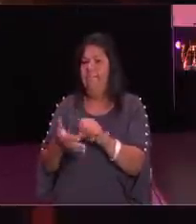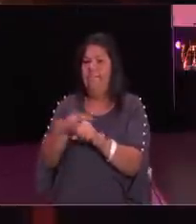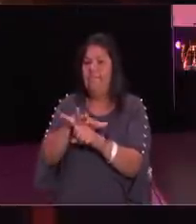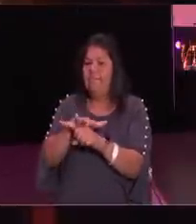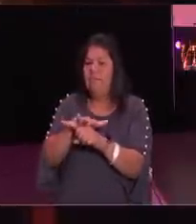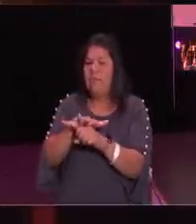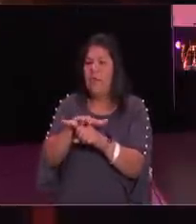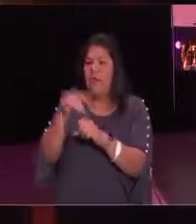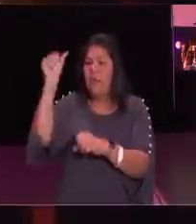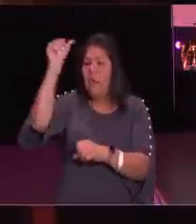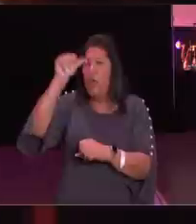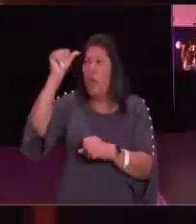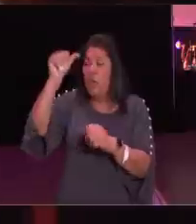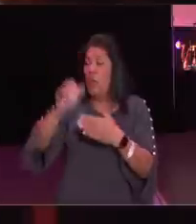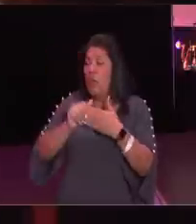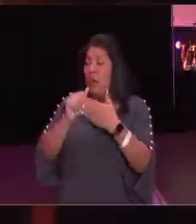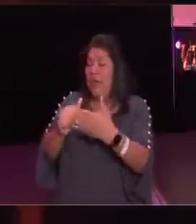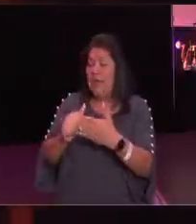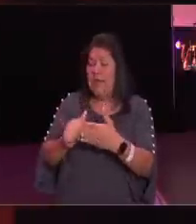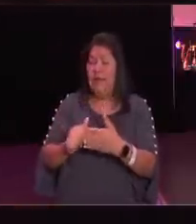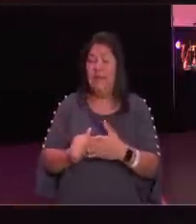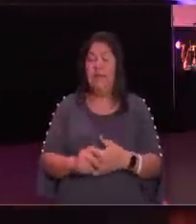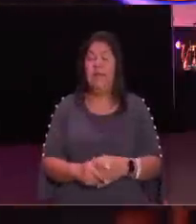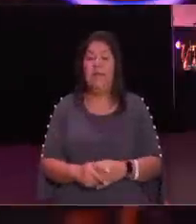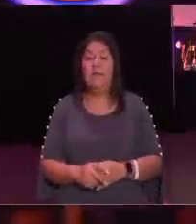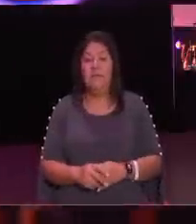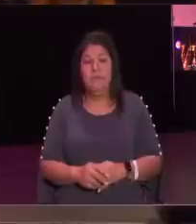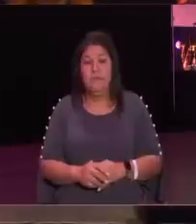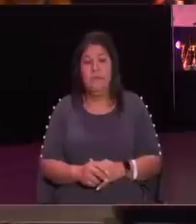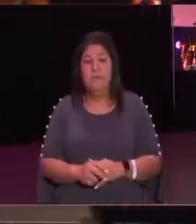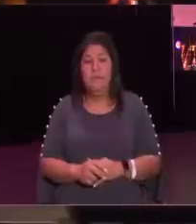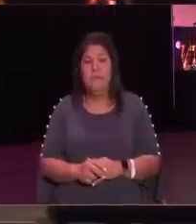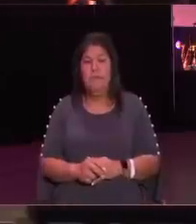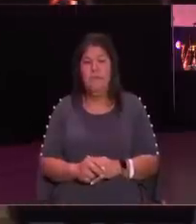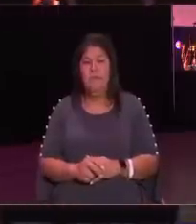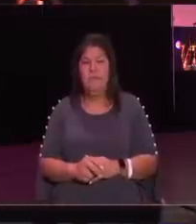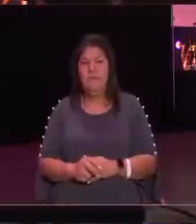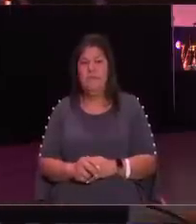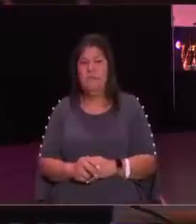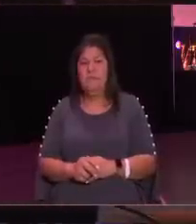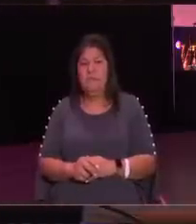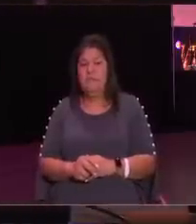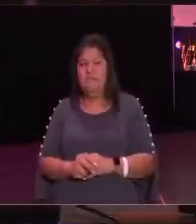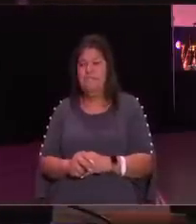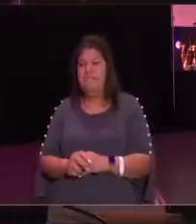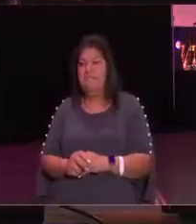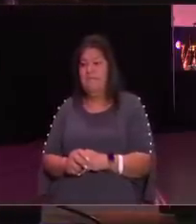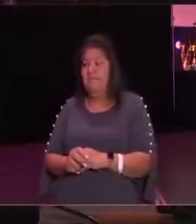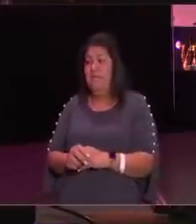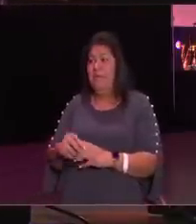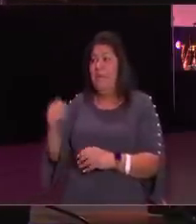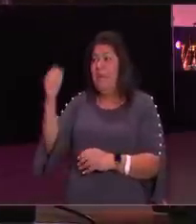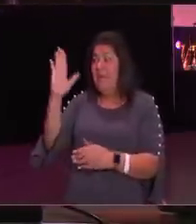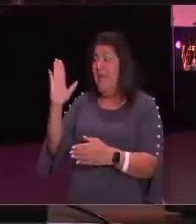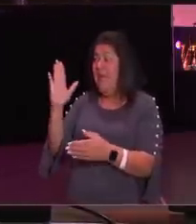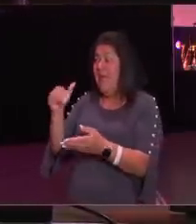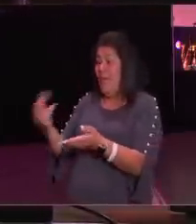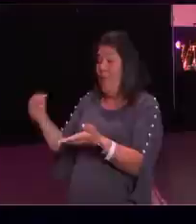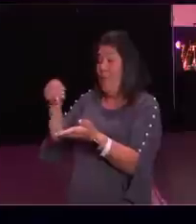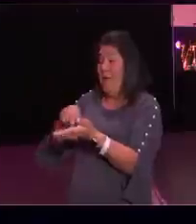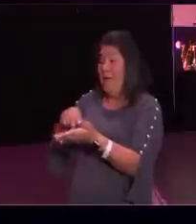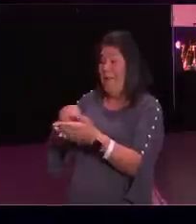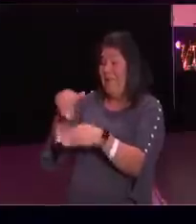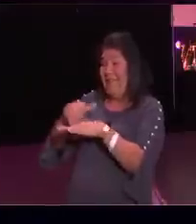covered by anointed leadership. God cannot resurrect you and send you out into